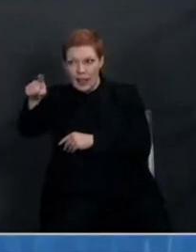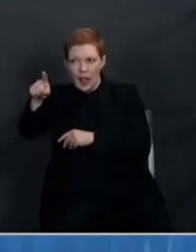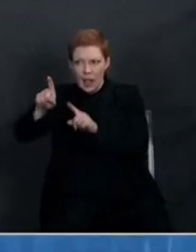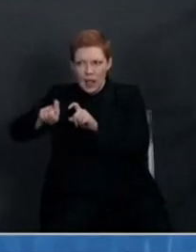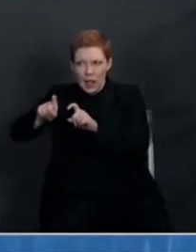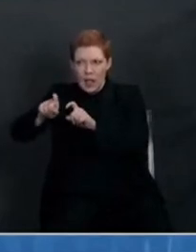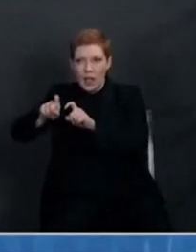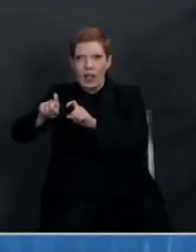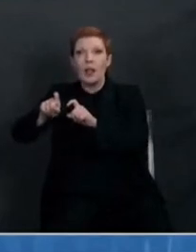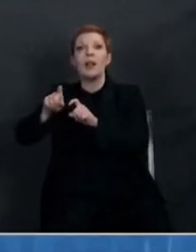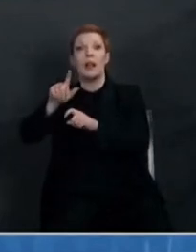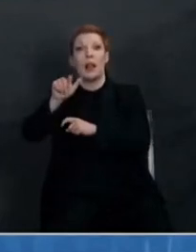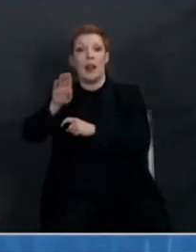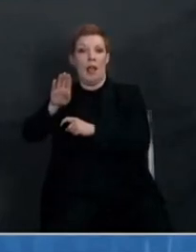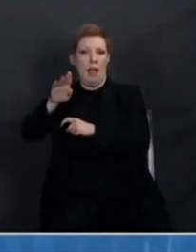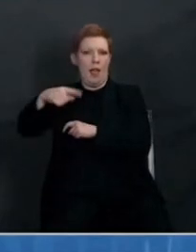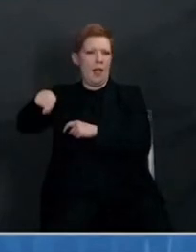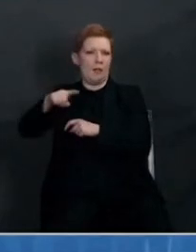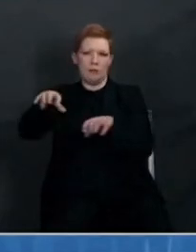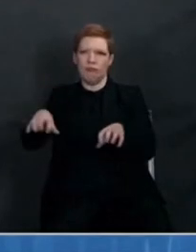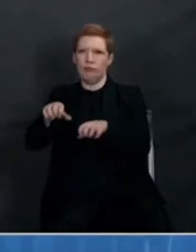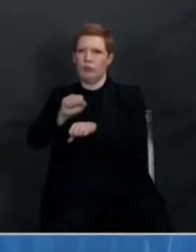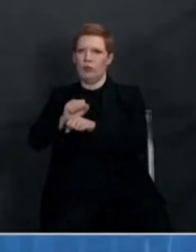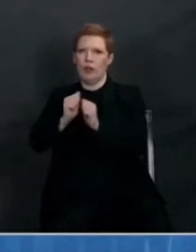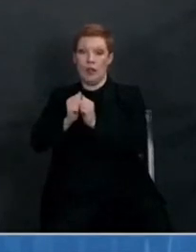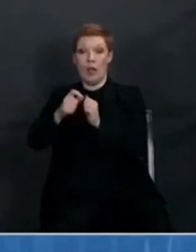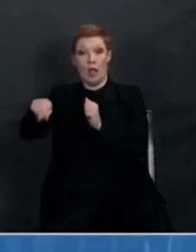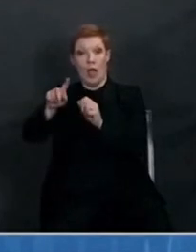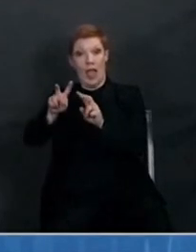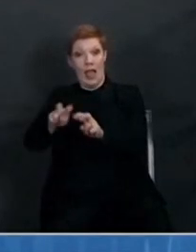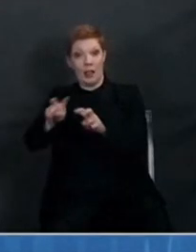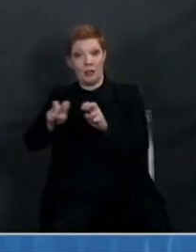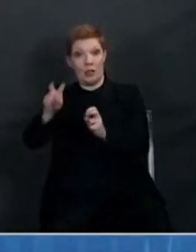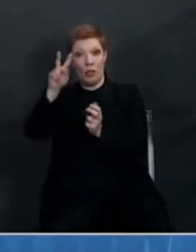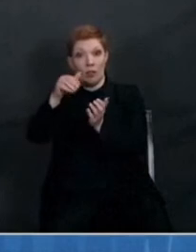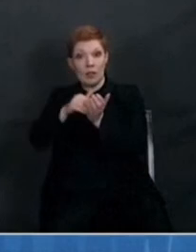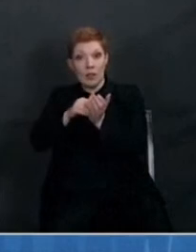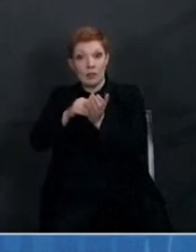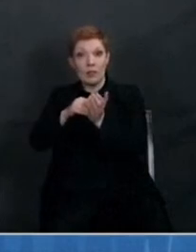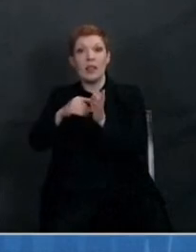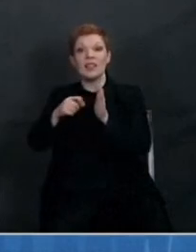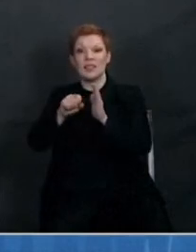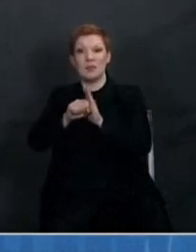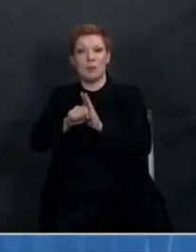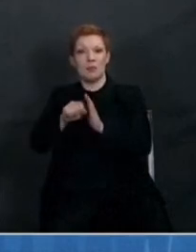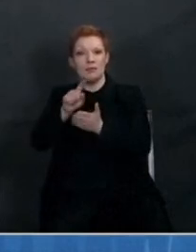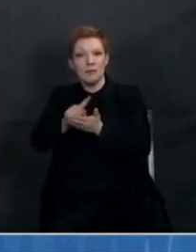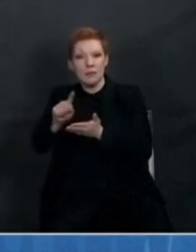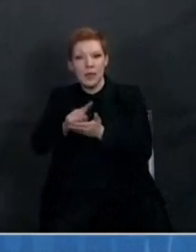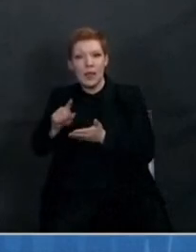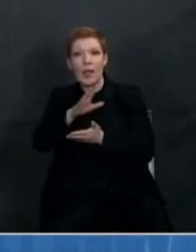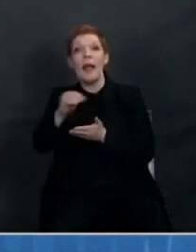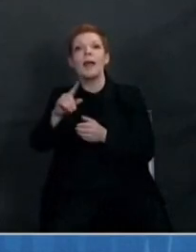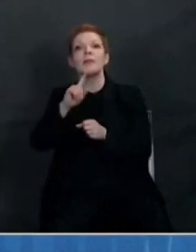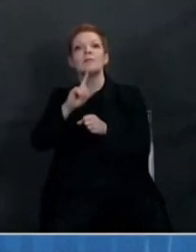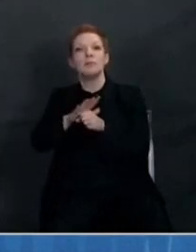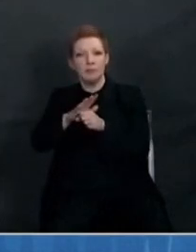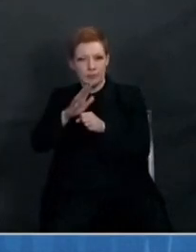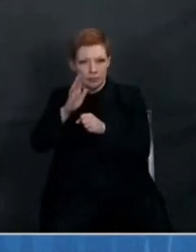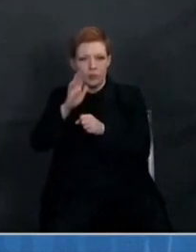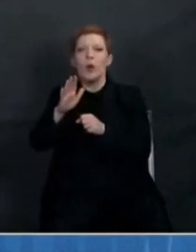to conduct much of this work. They are currently analyzing 3,000 samples per week and have committed to analyzing